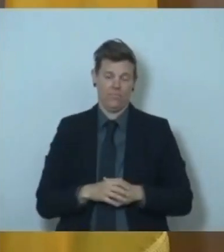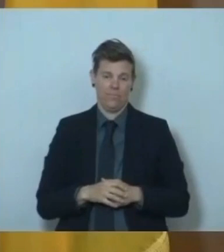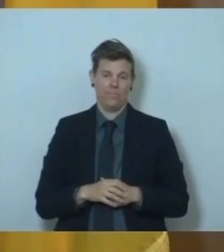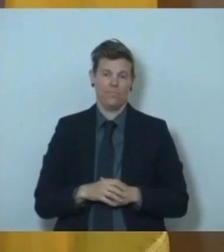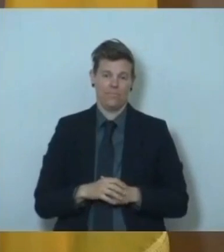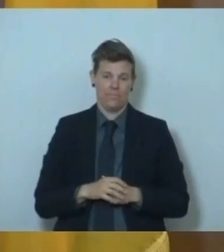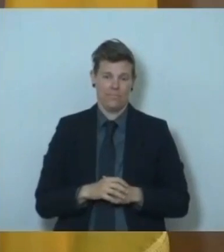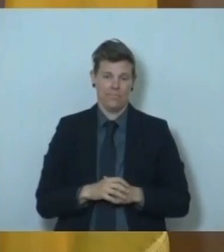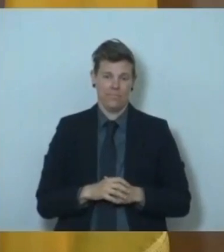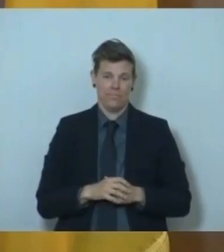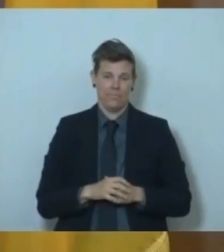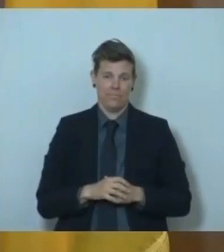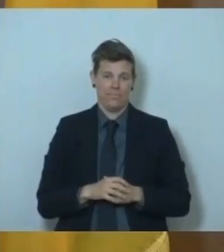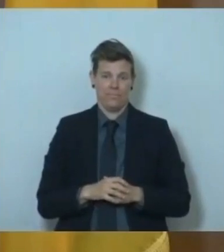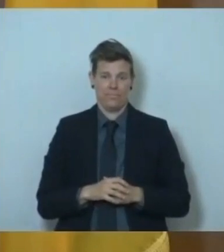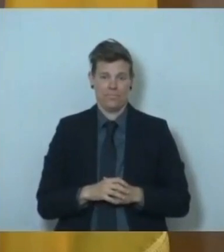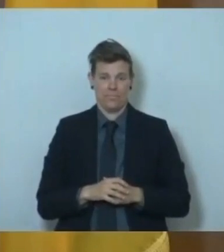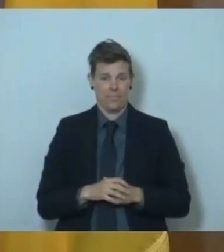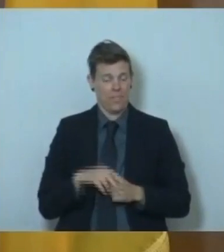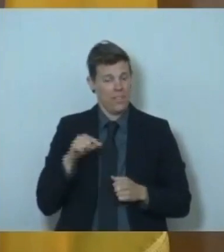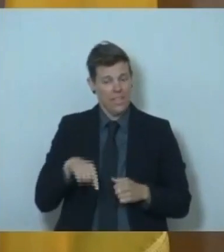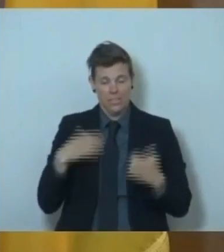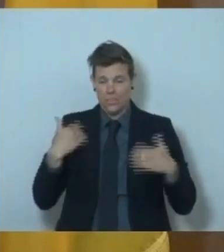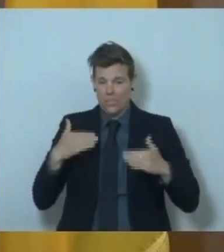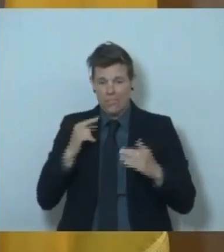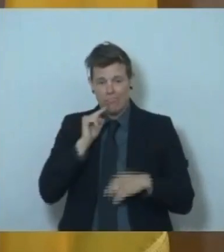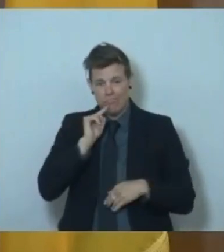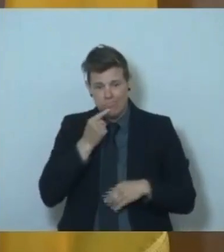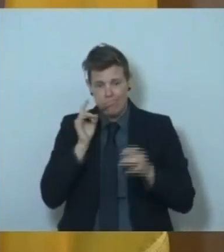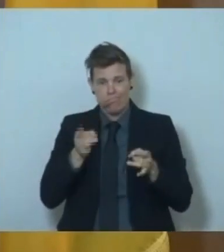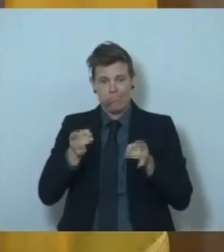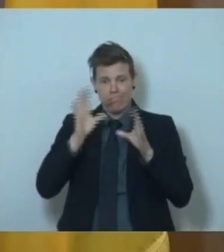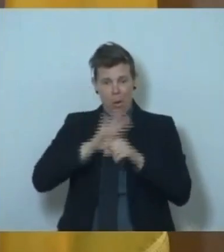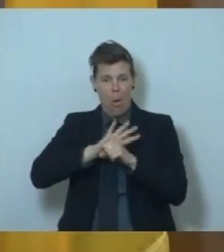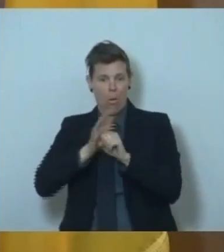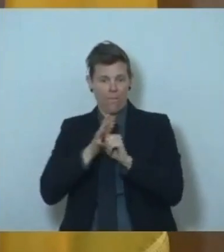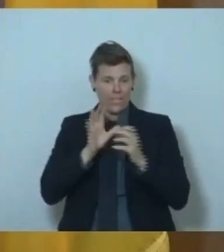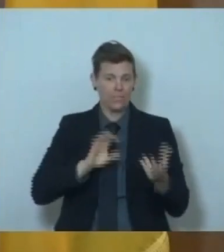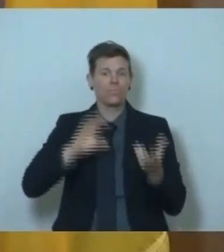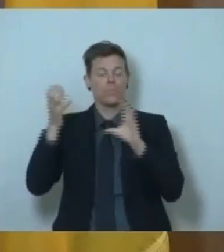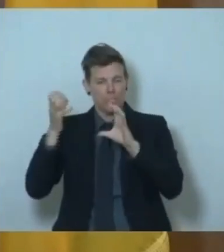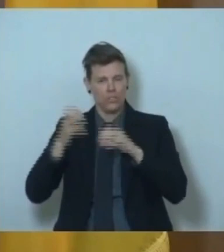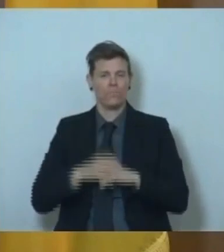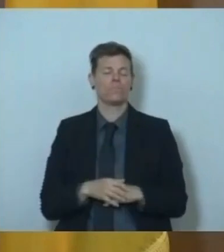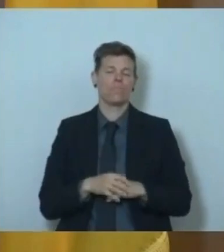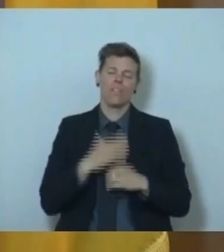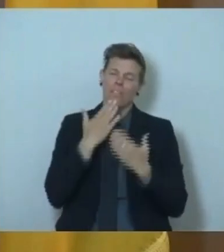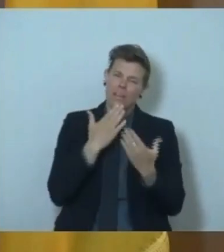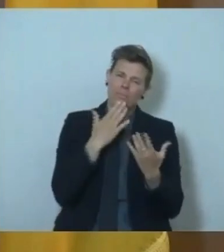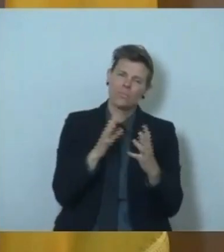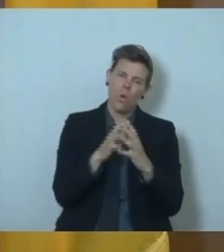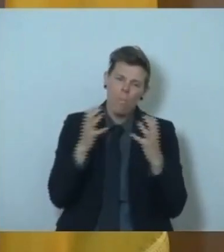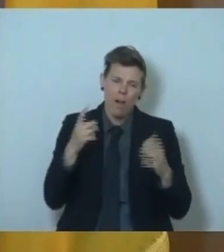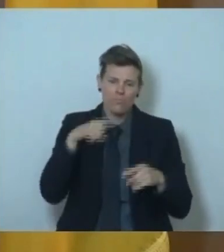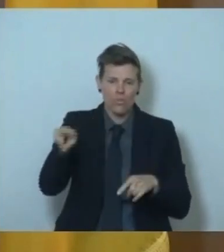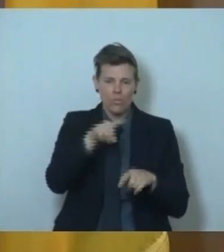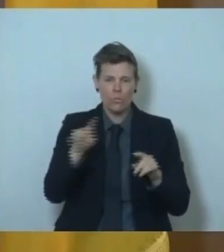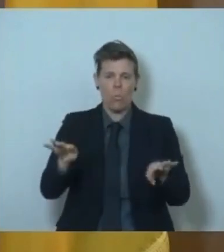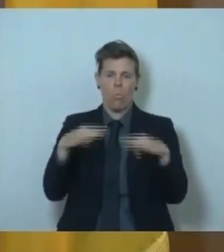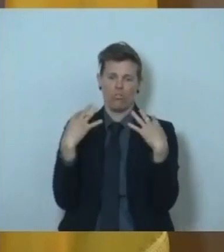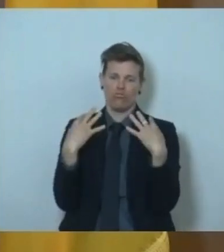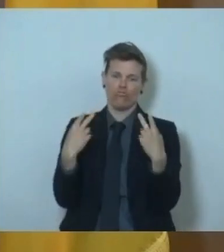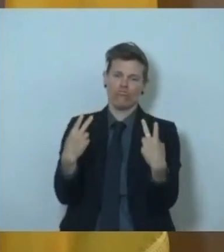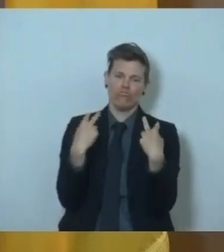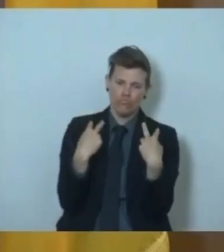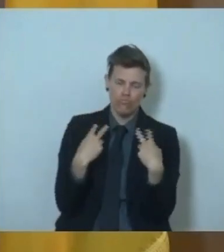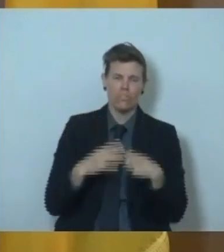in a COVID-19 world. All right, I want to thank you very much for tuning in and doing